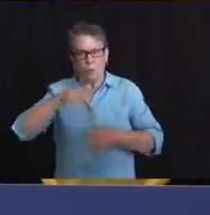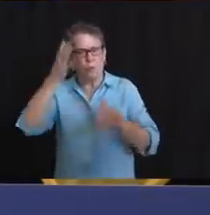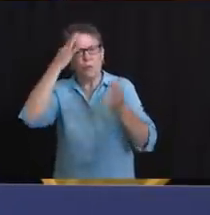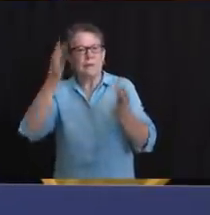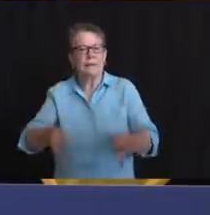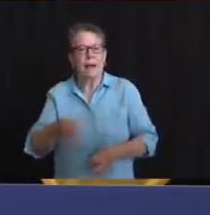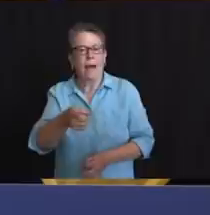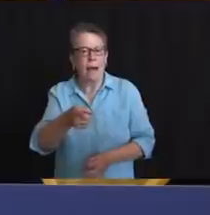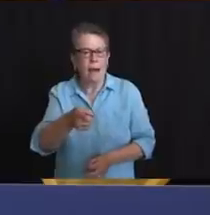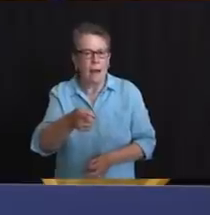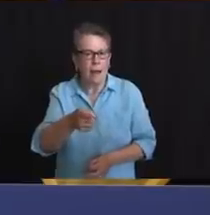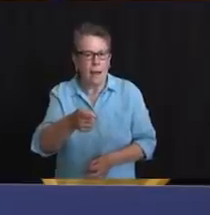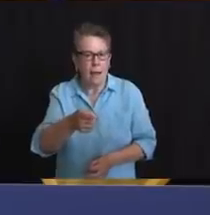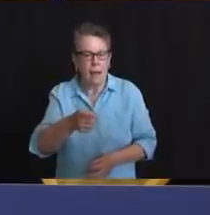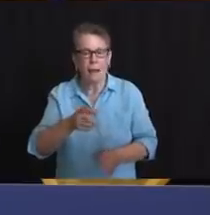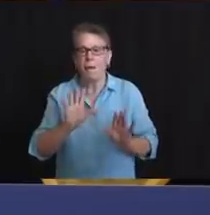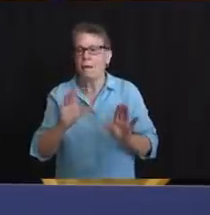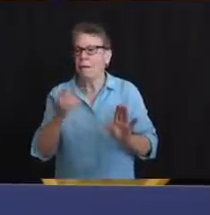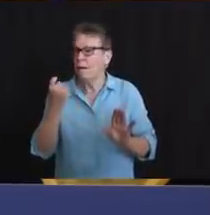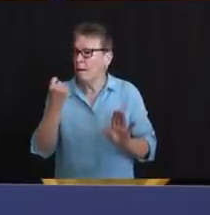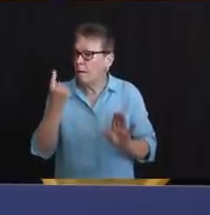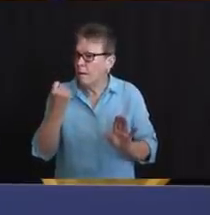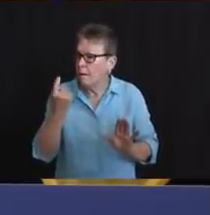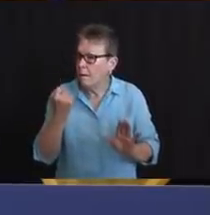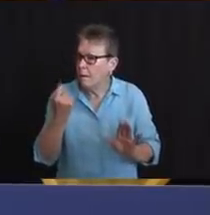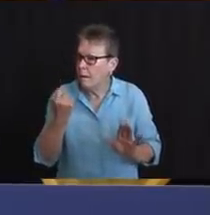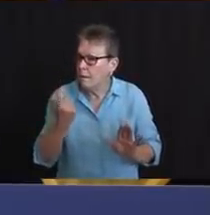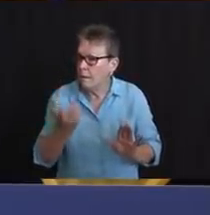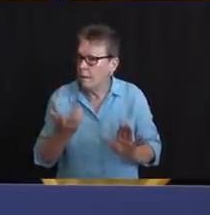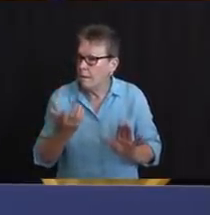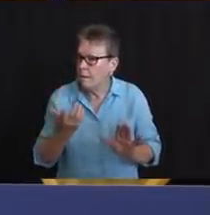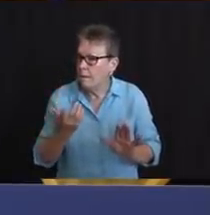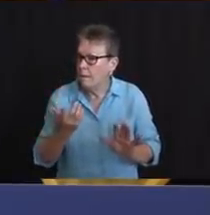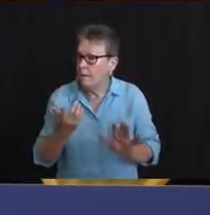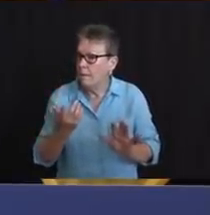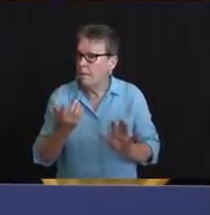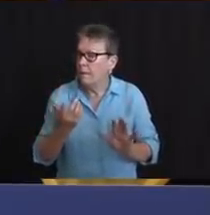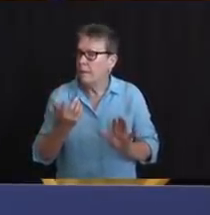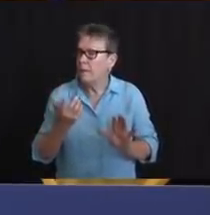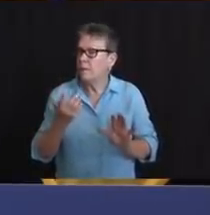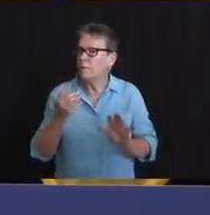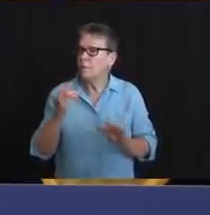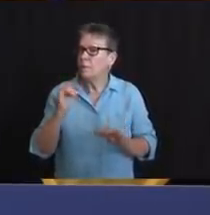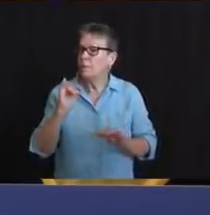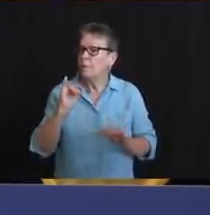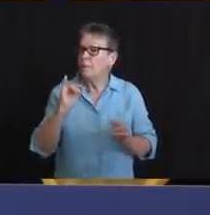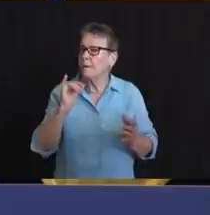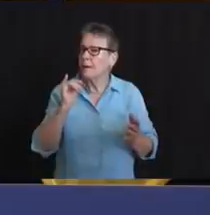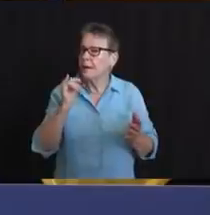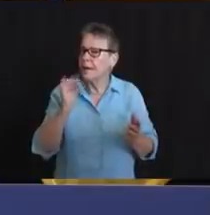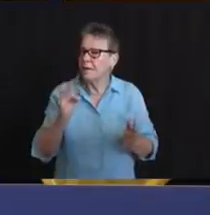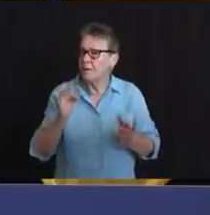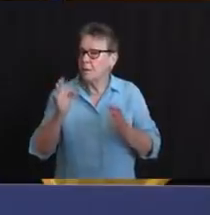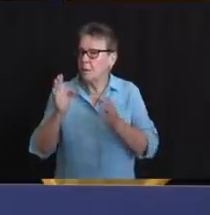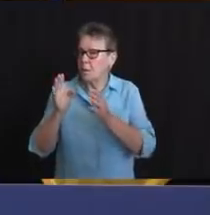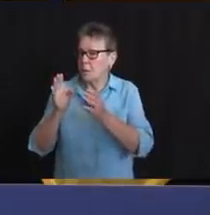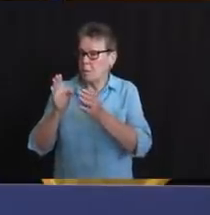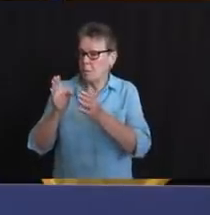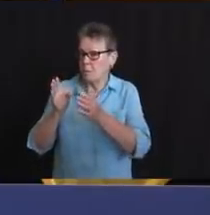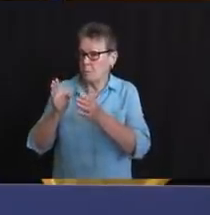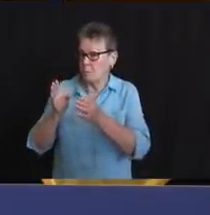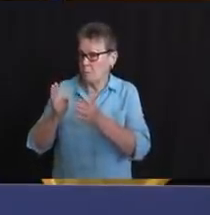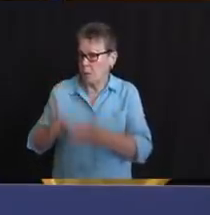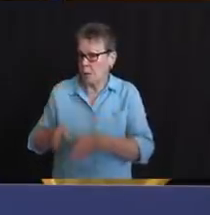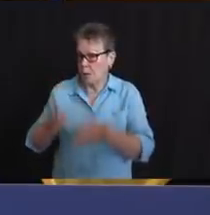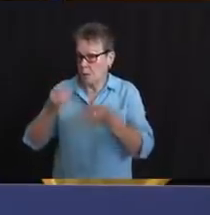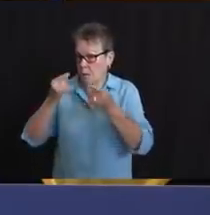What you can't do is make people who are wearing a mask to your place of business take their mask off as